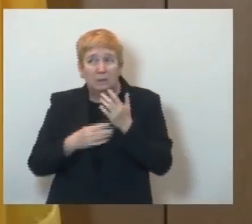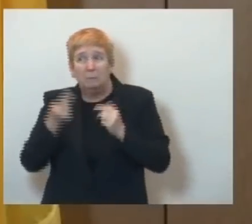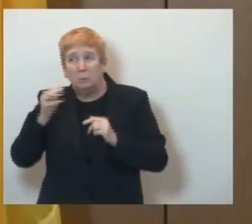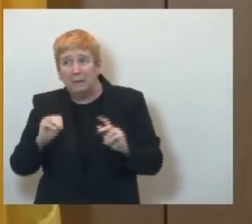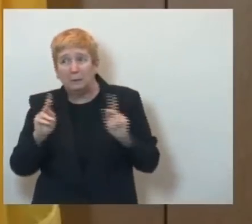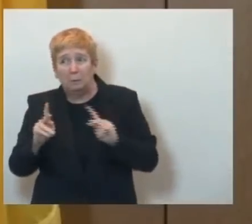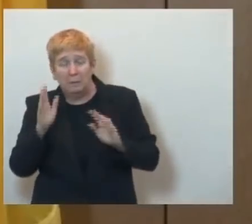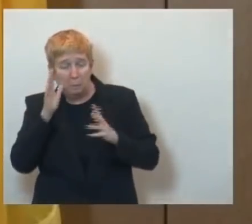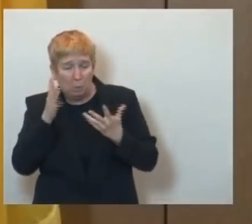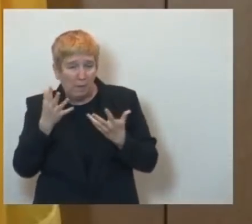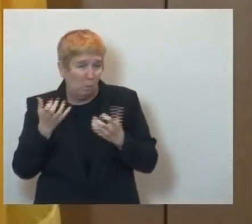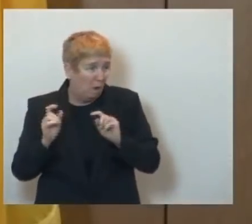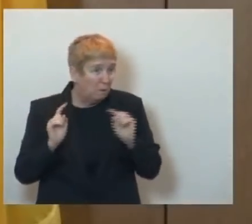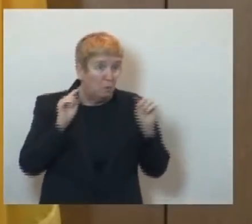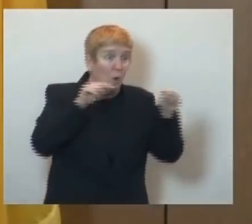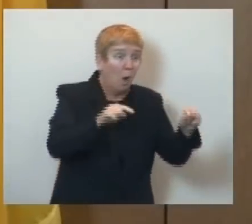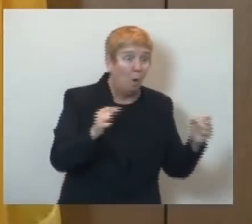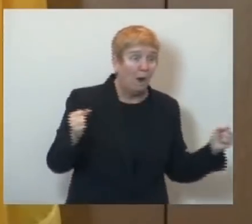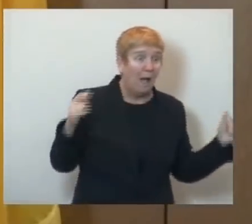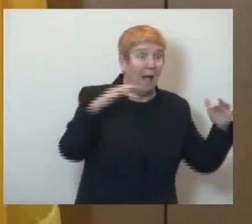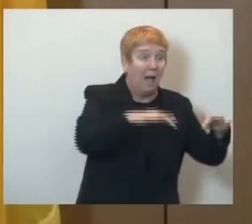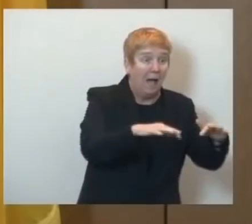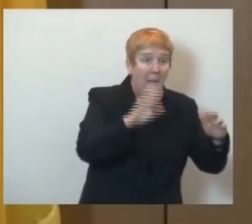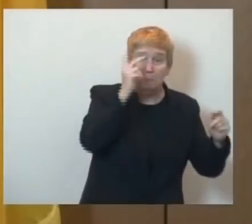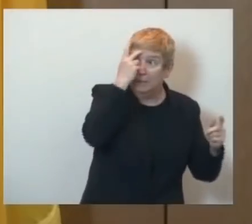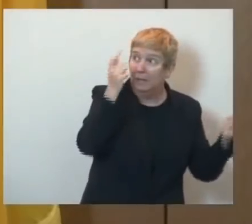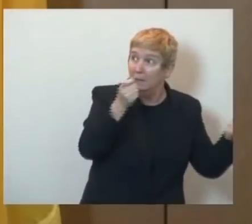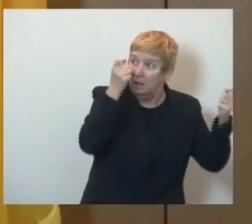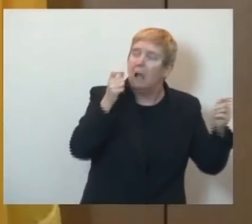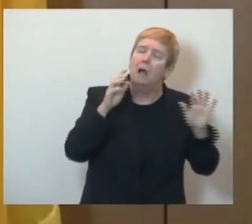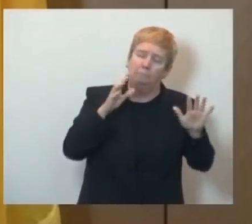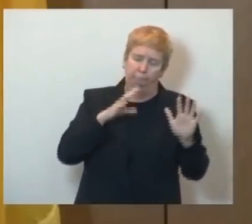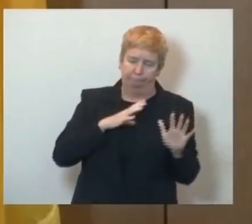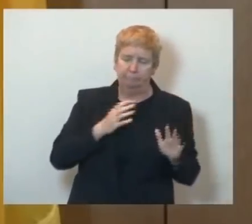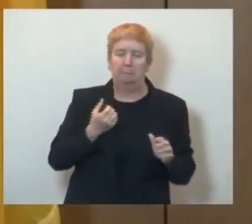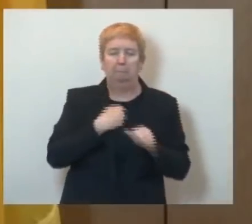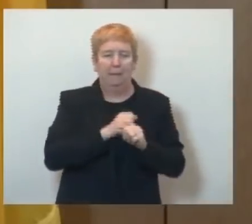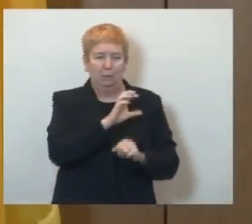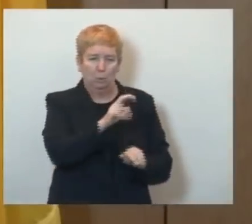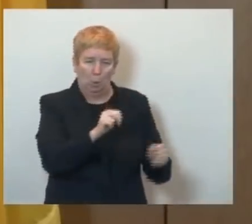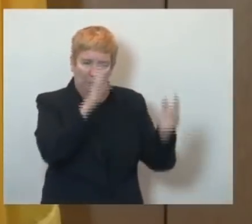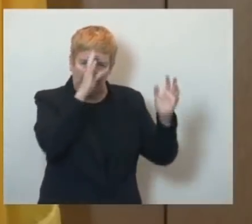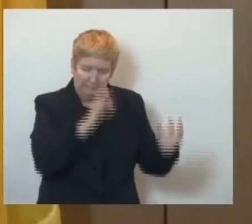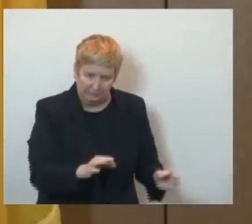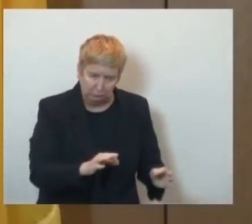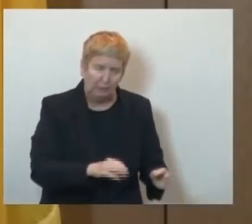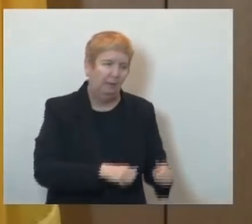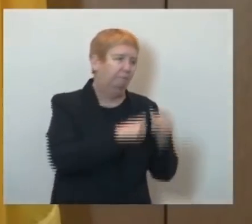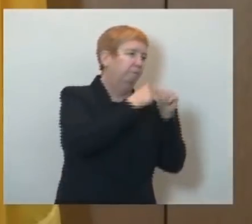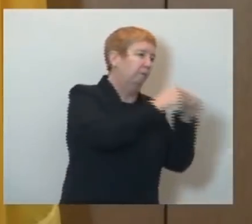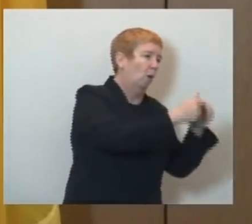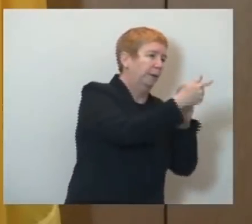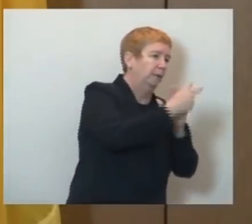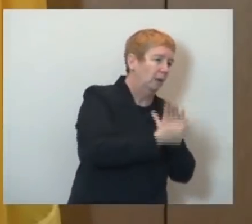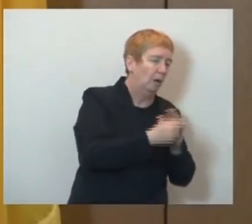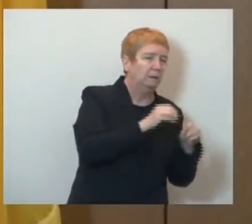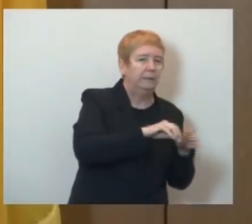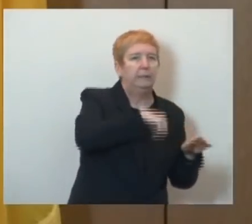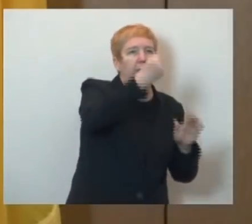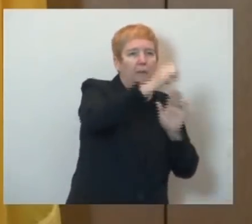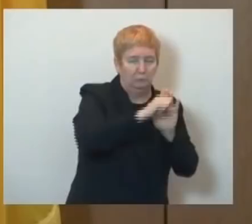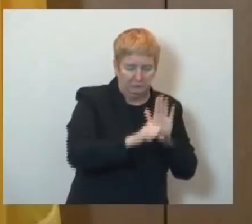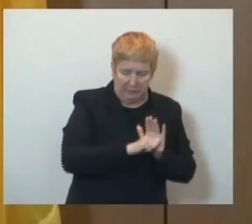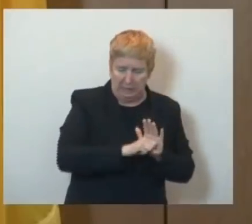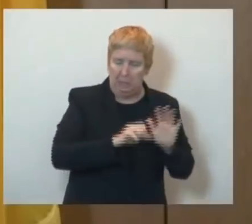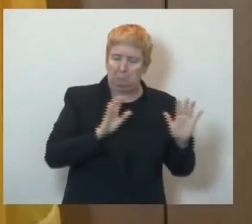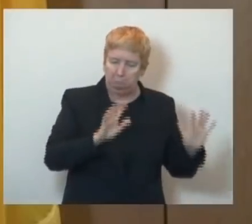they should get to go from the context of making your own decision, following the laws in another state. There are people, you